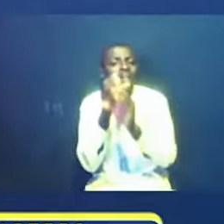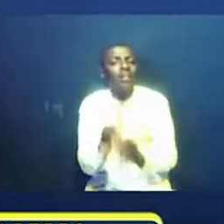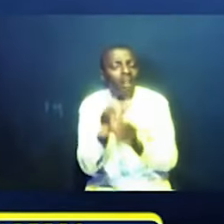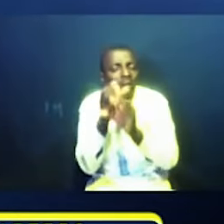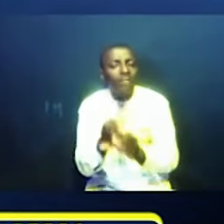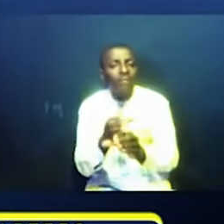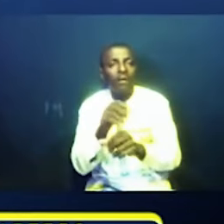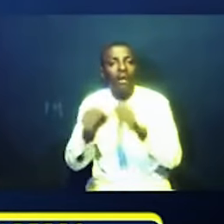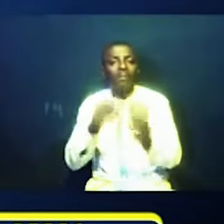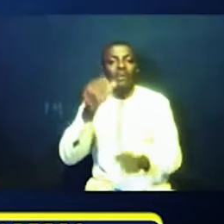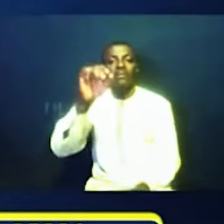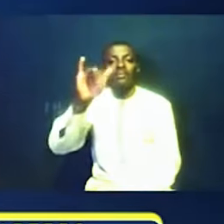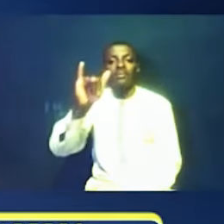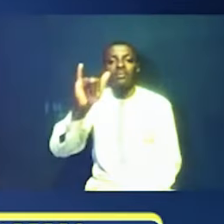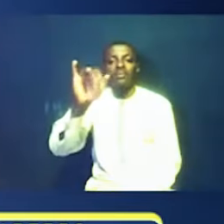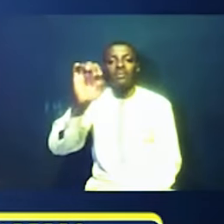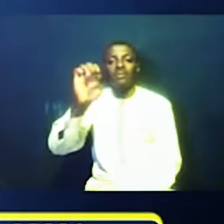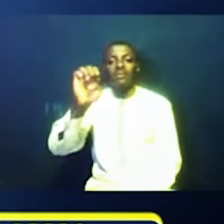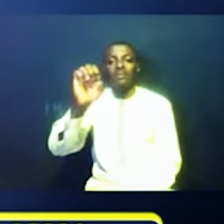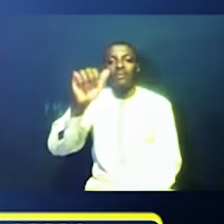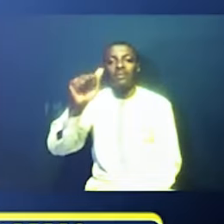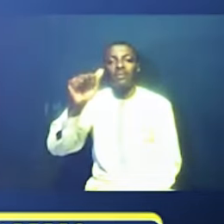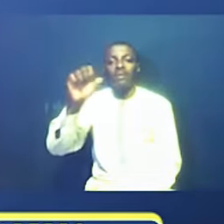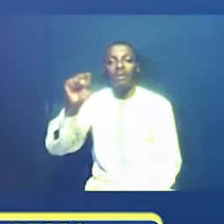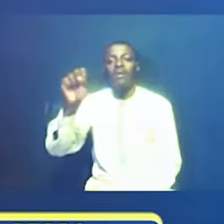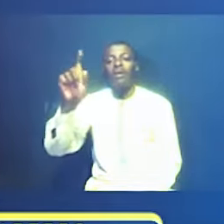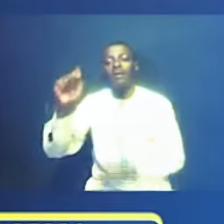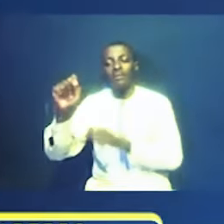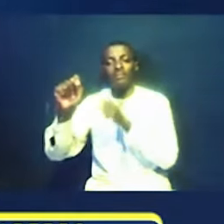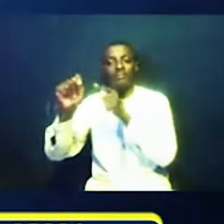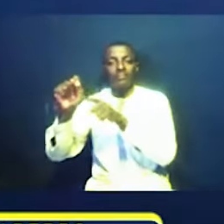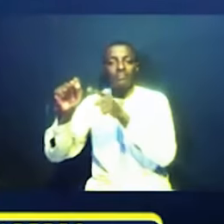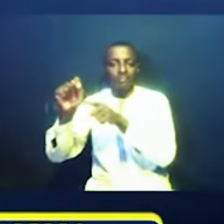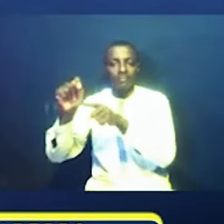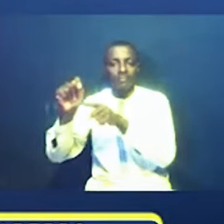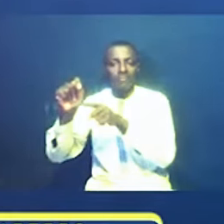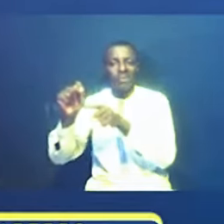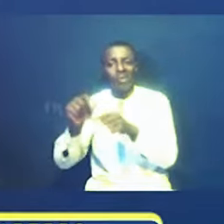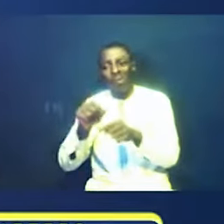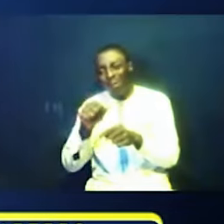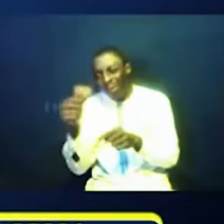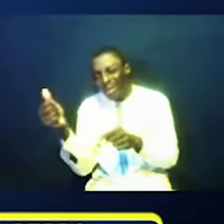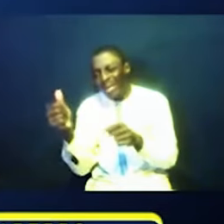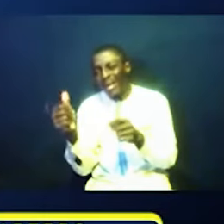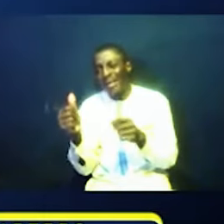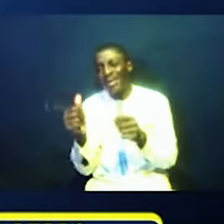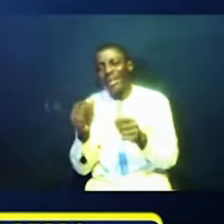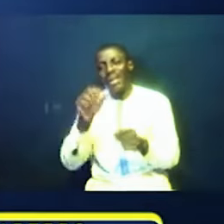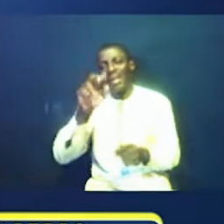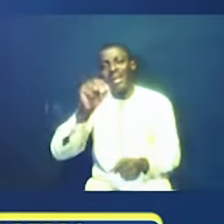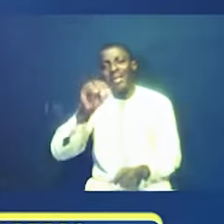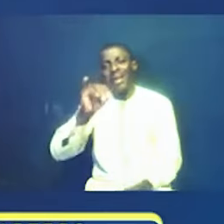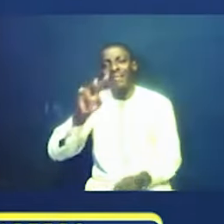NIV will say the living.